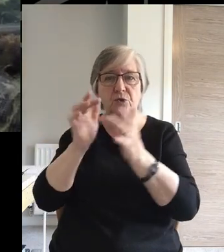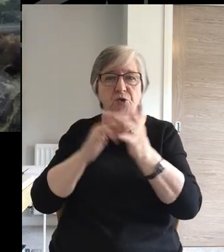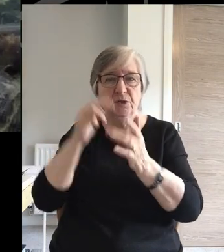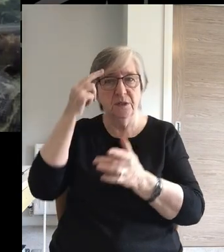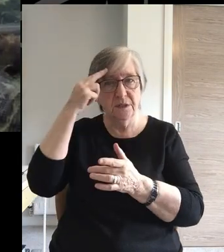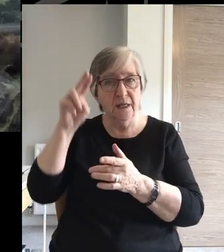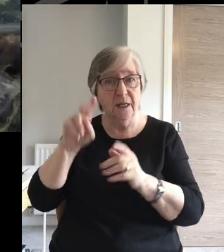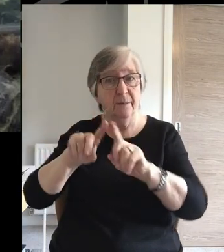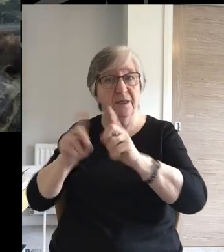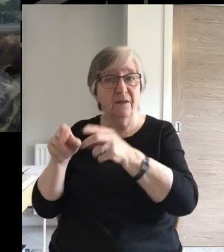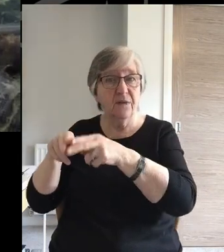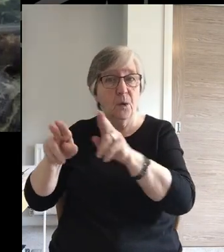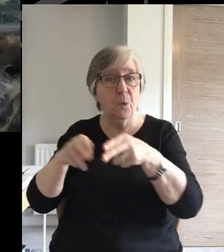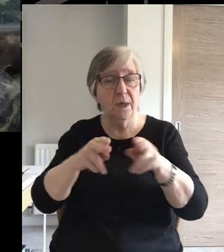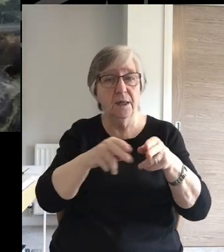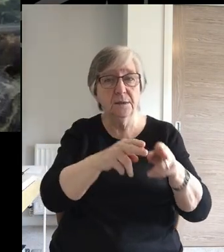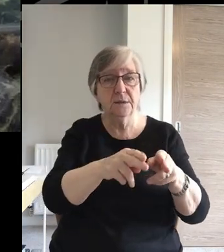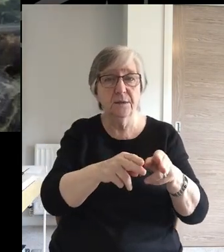different ways.